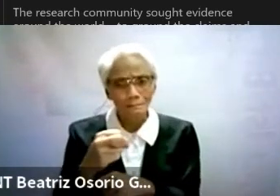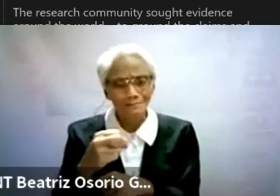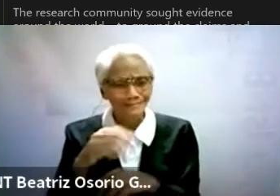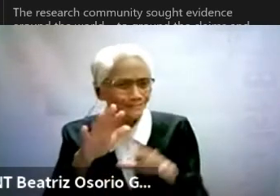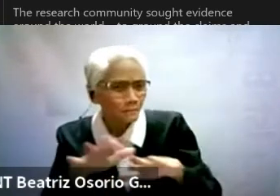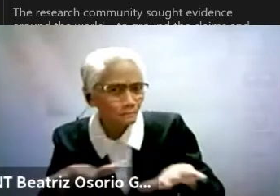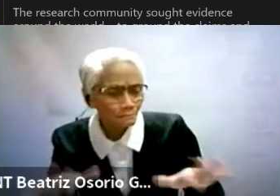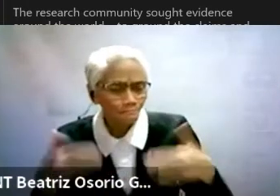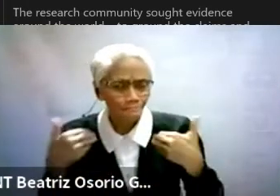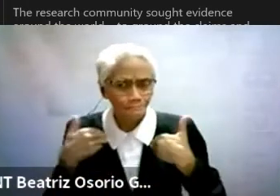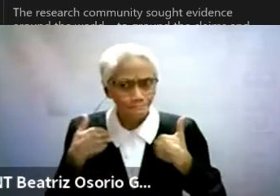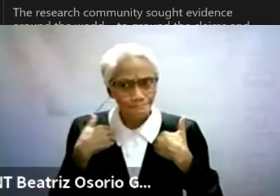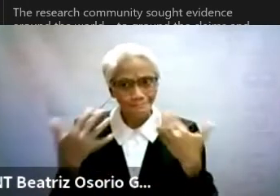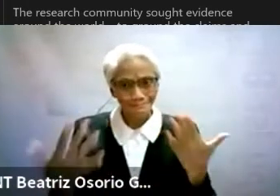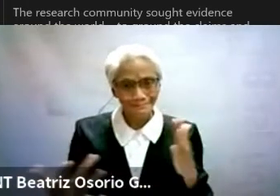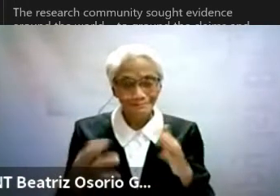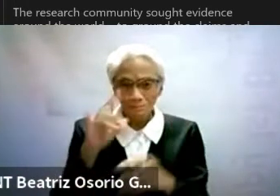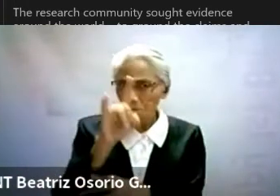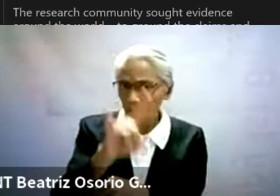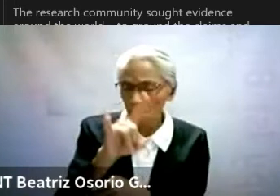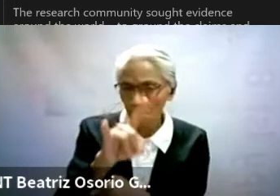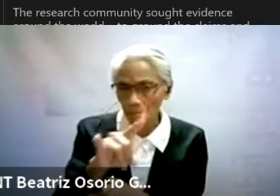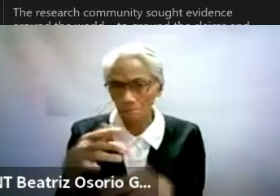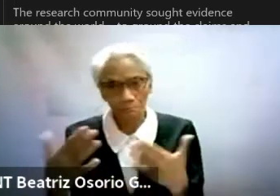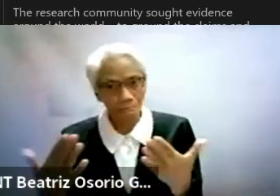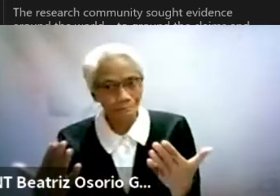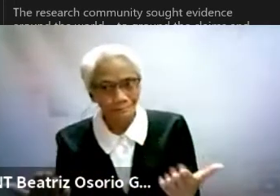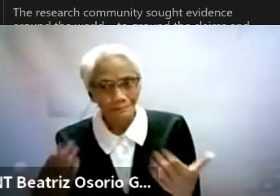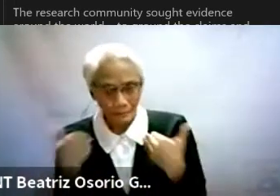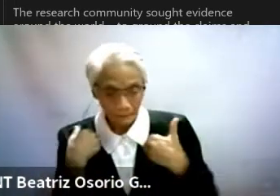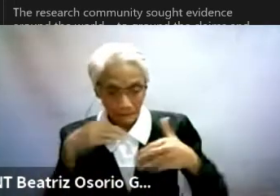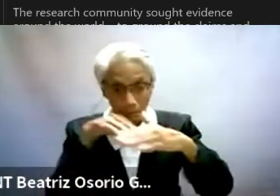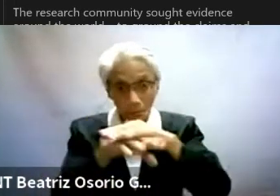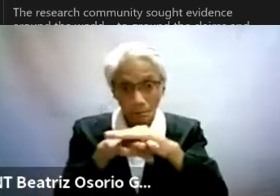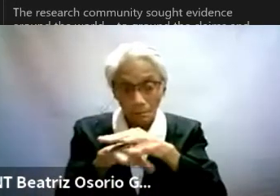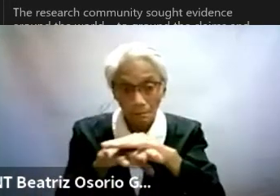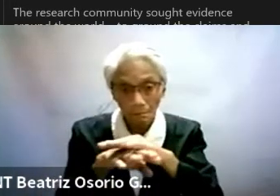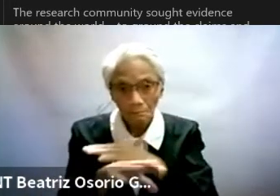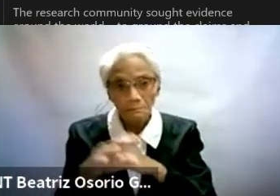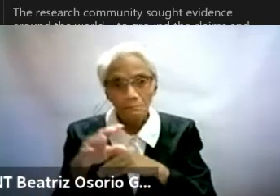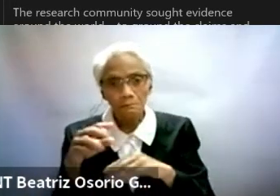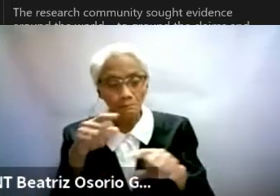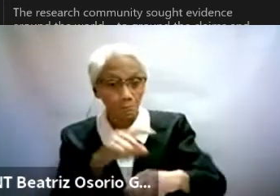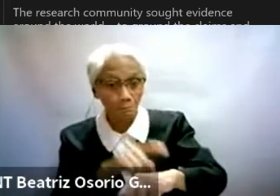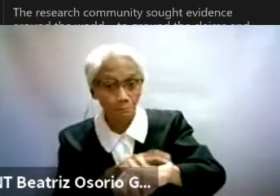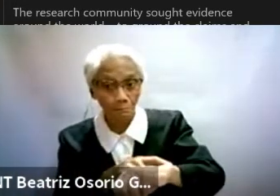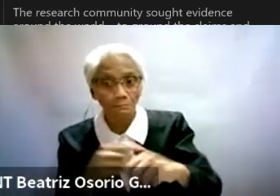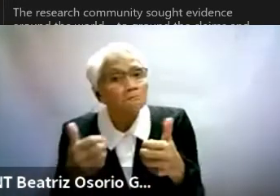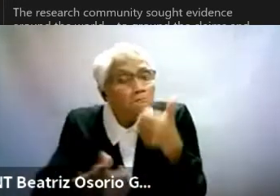with digital media if they were fortunate enough to have access, to a time in which